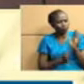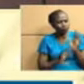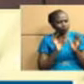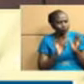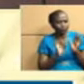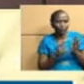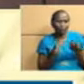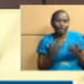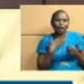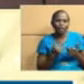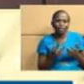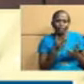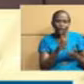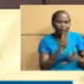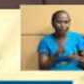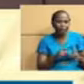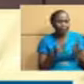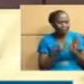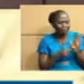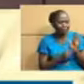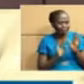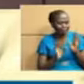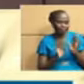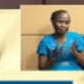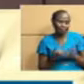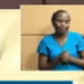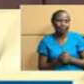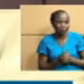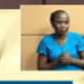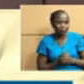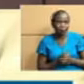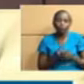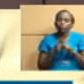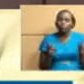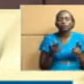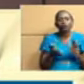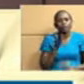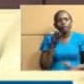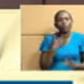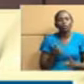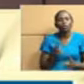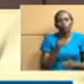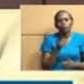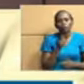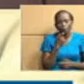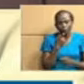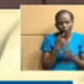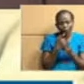cutting through your submission, especially coming from where you come, the sector that you represent. But I need to quickly run